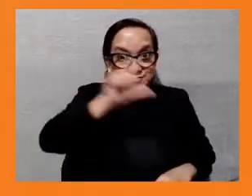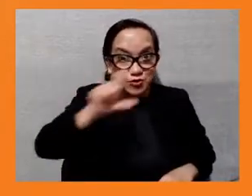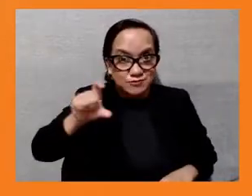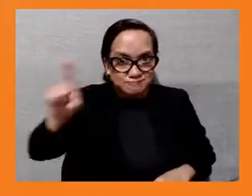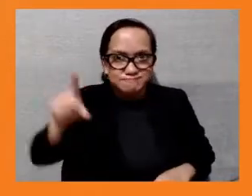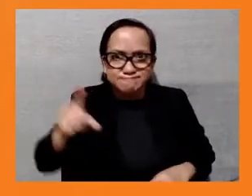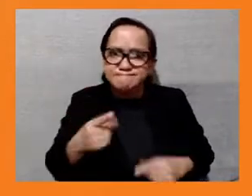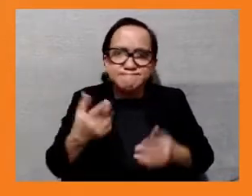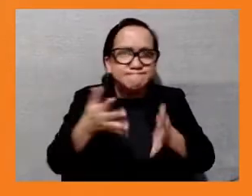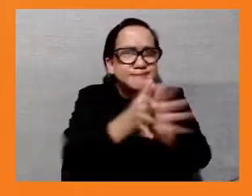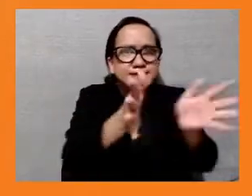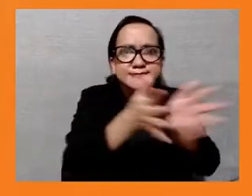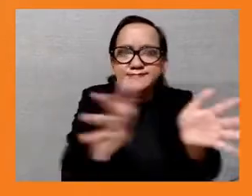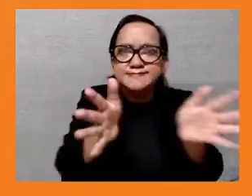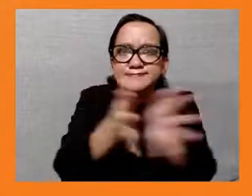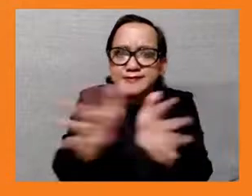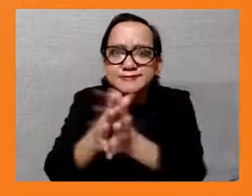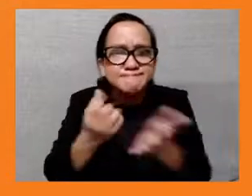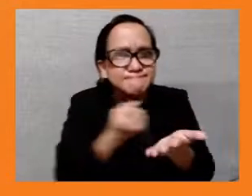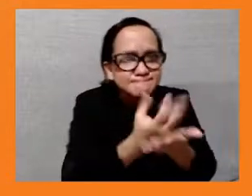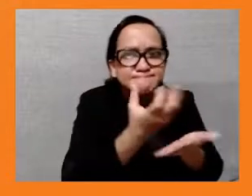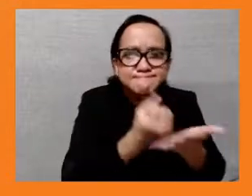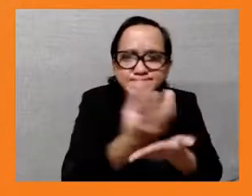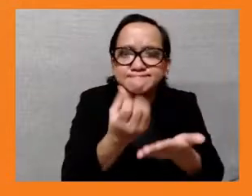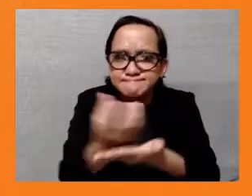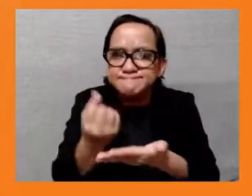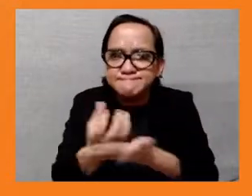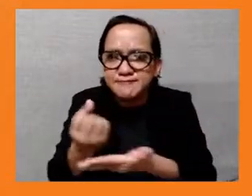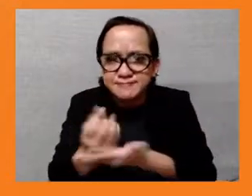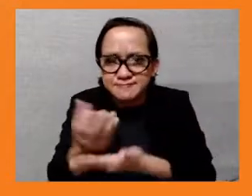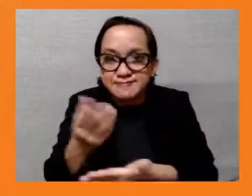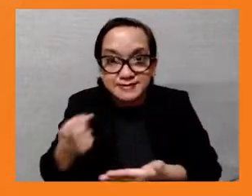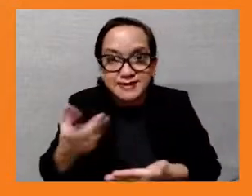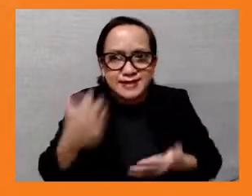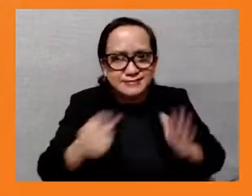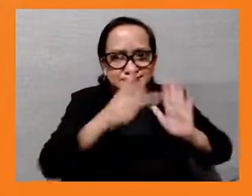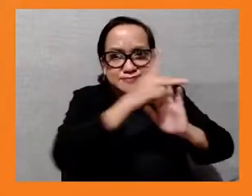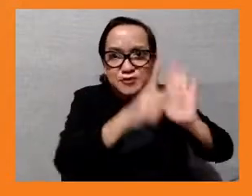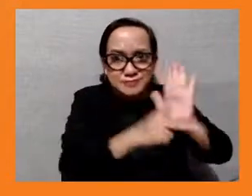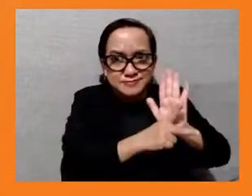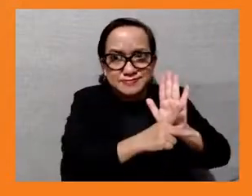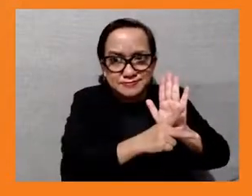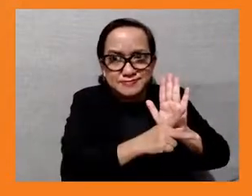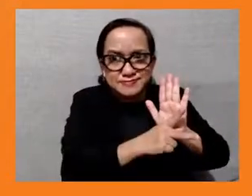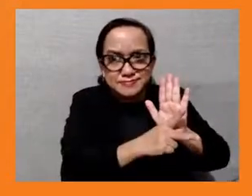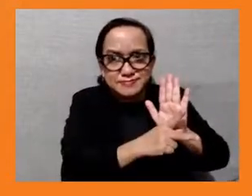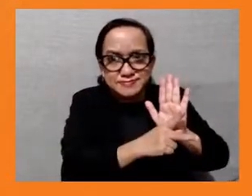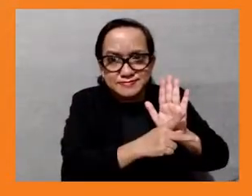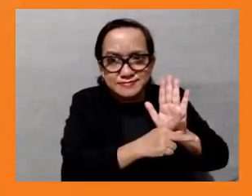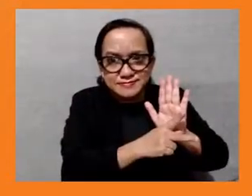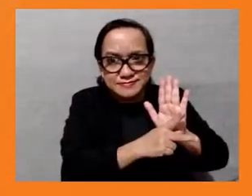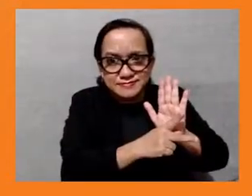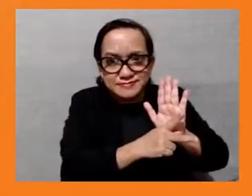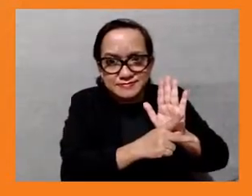please. So in other words, we need to move forward and help transform the bank